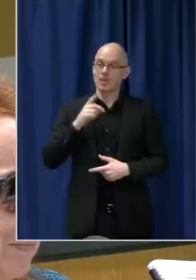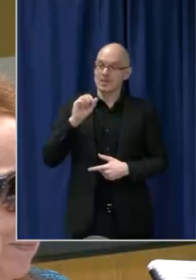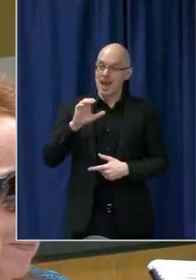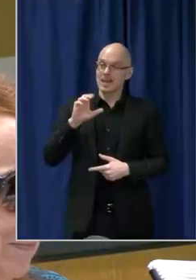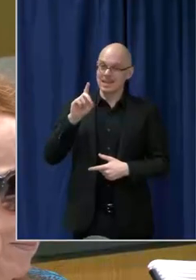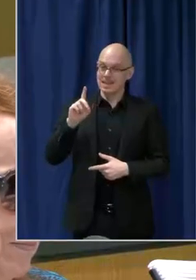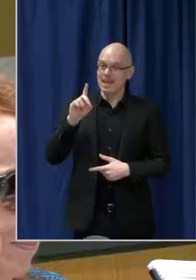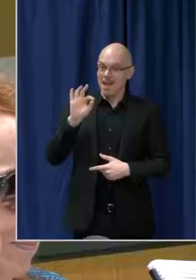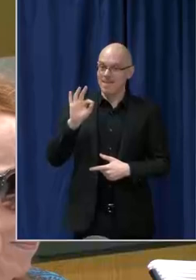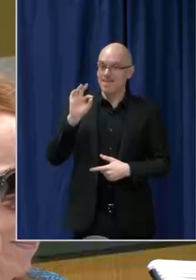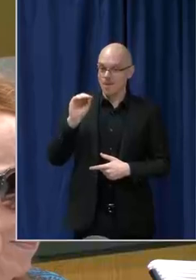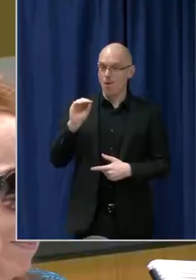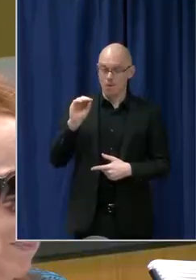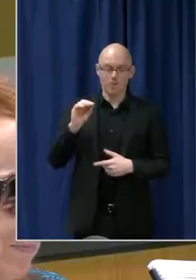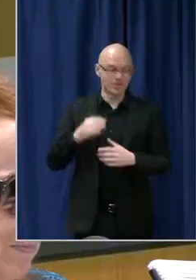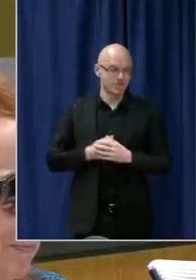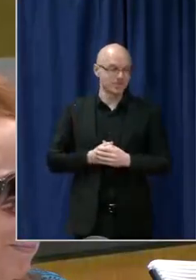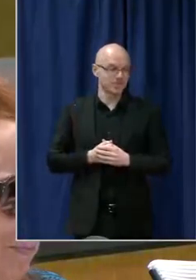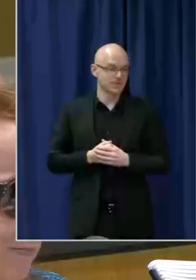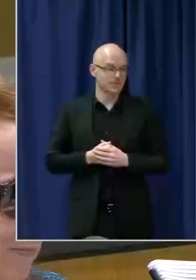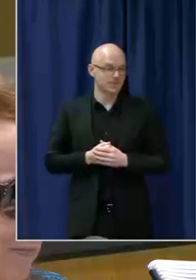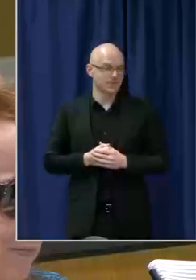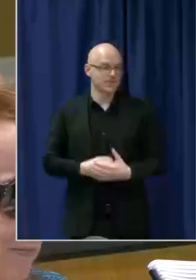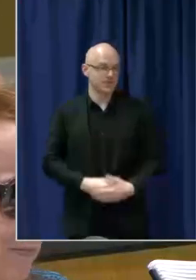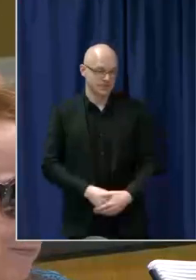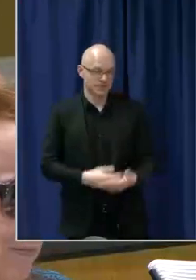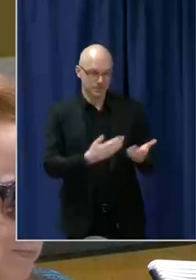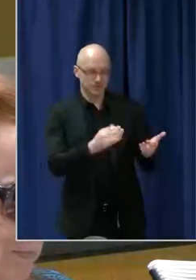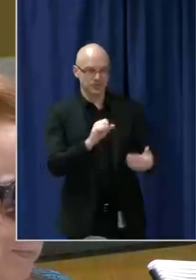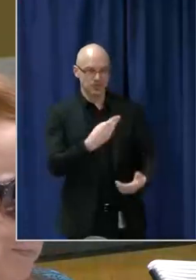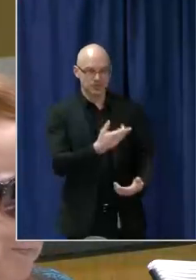Federal Officer, or DFO. Josh?